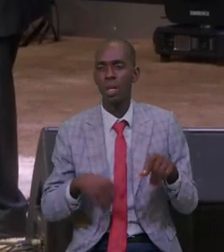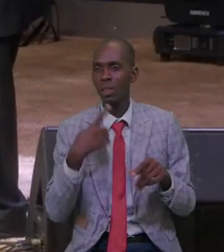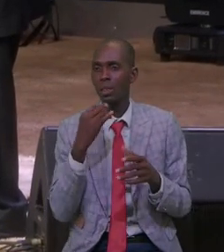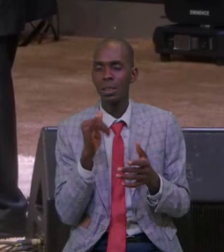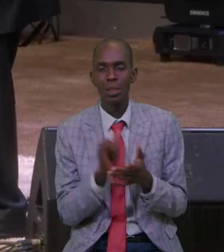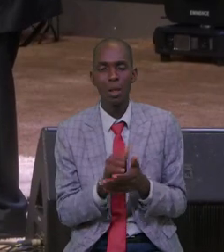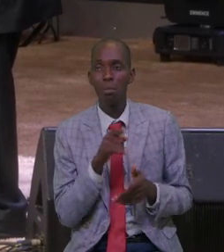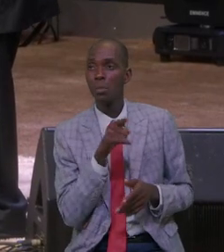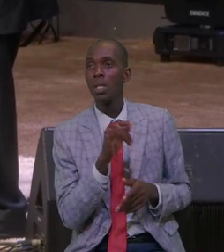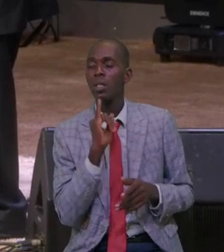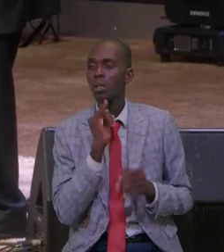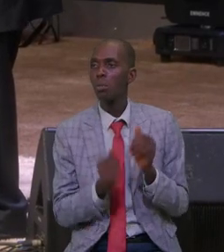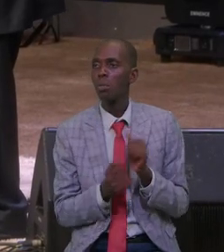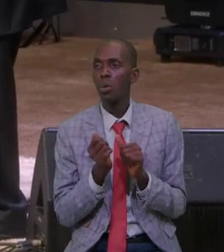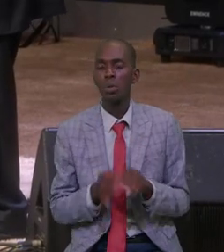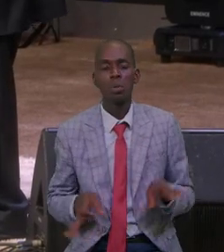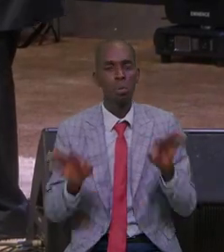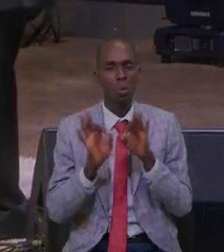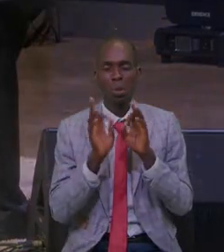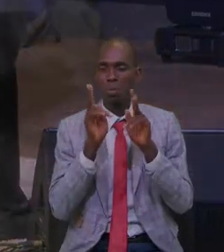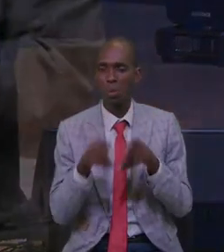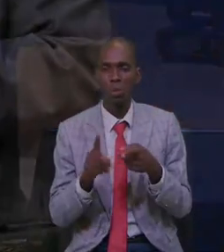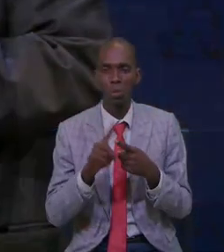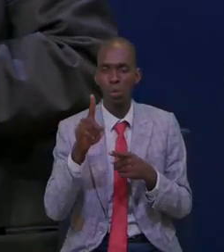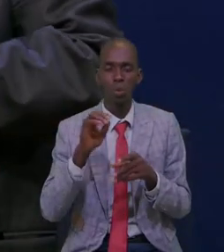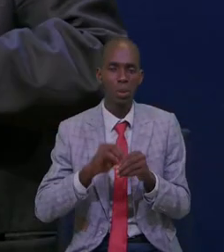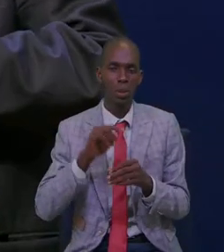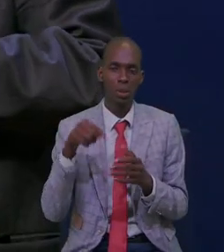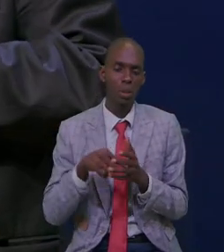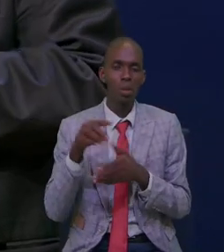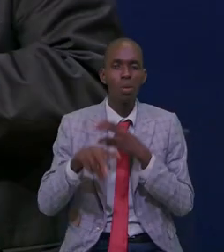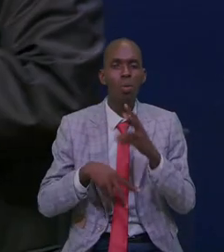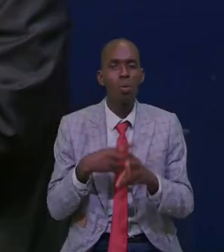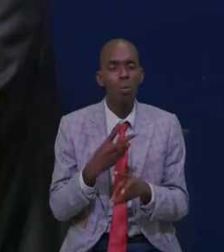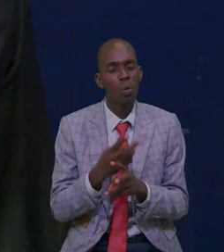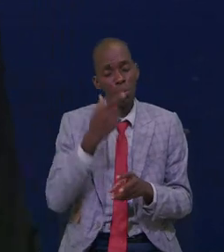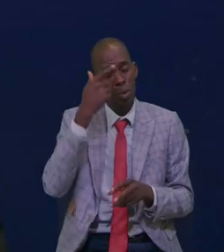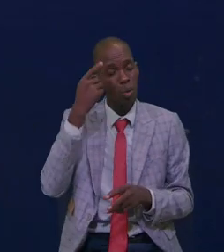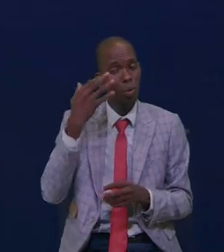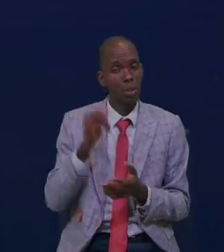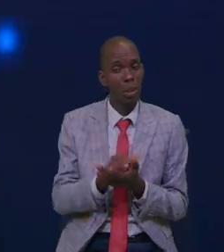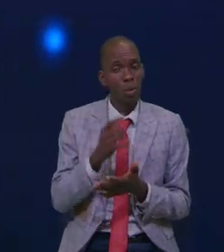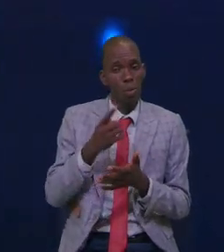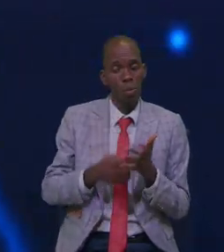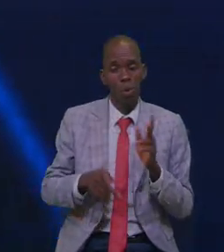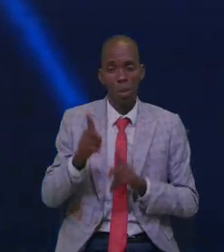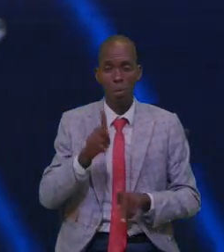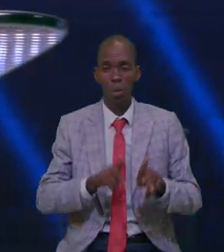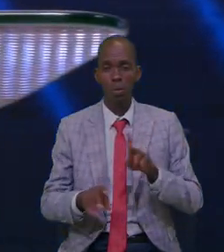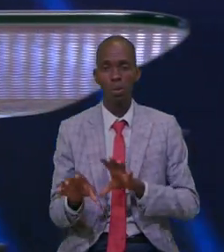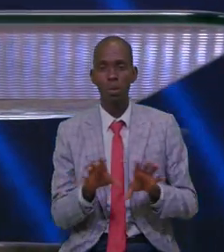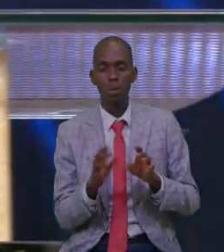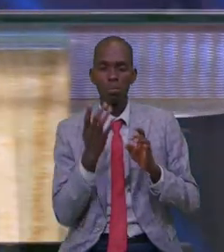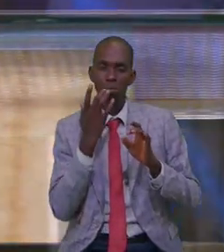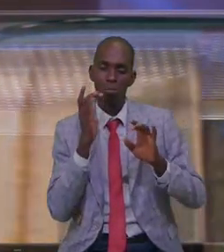essential person in your world, in your life. And because that is what they did, belittling him and